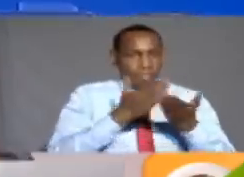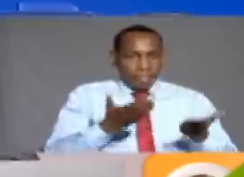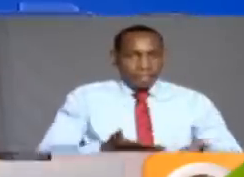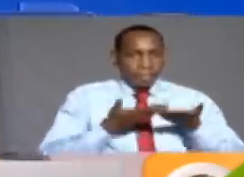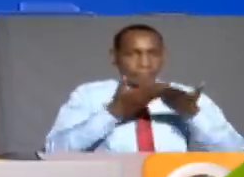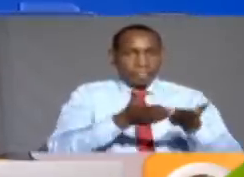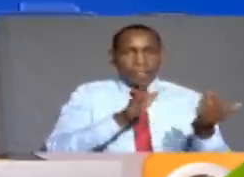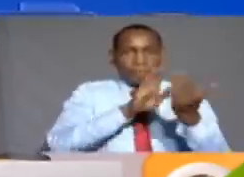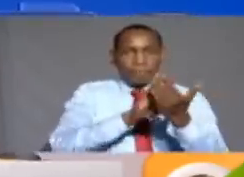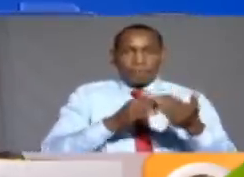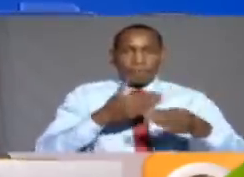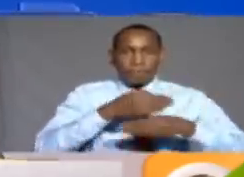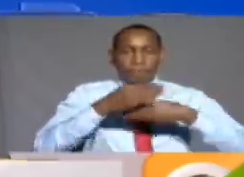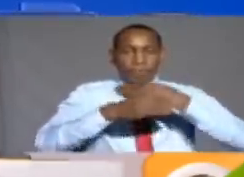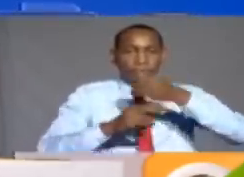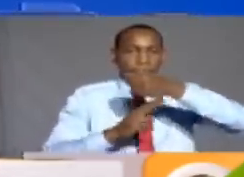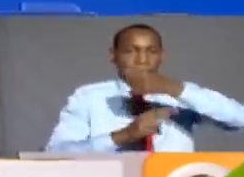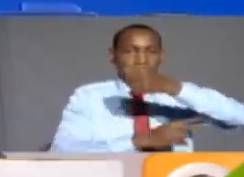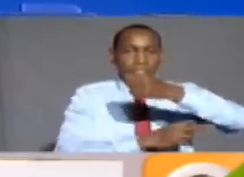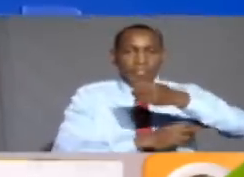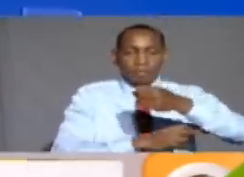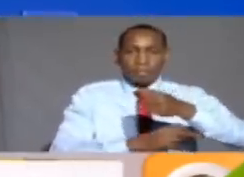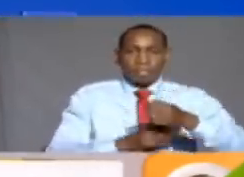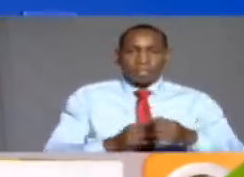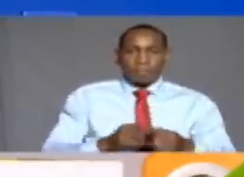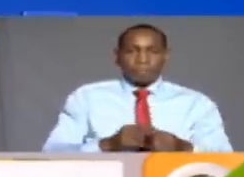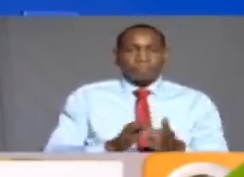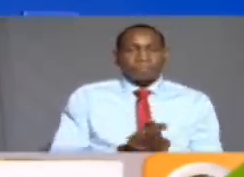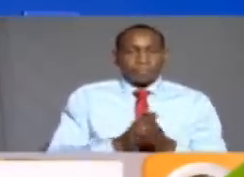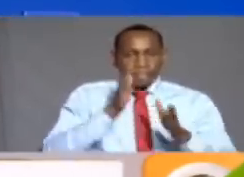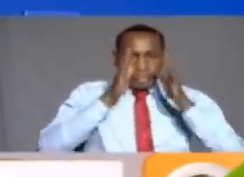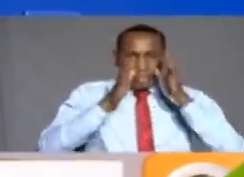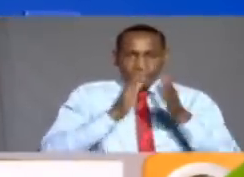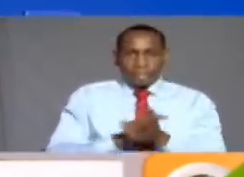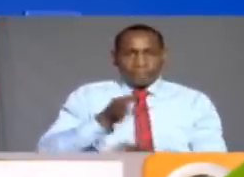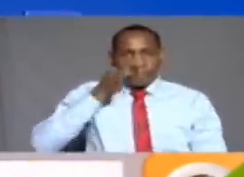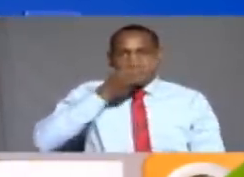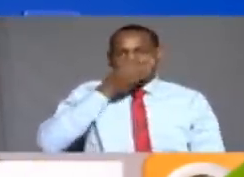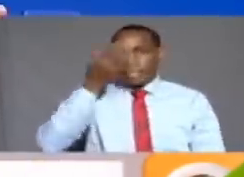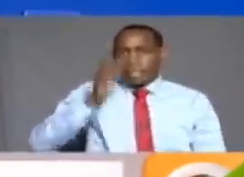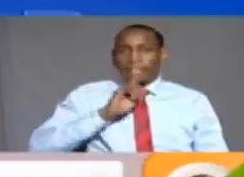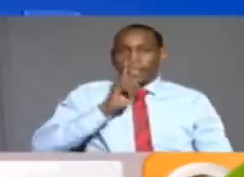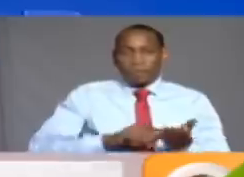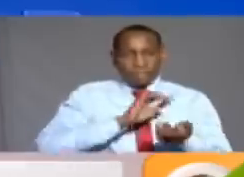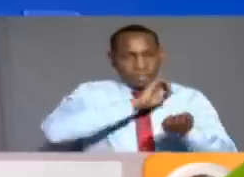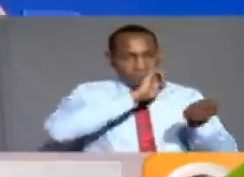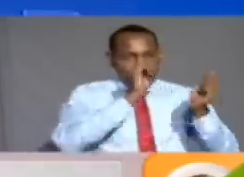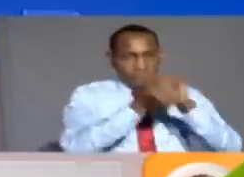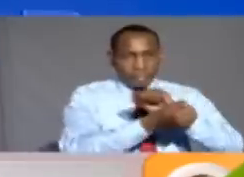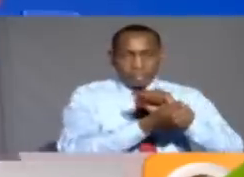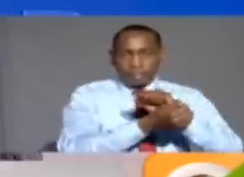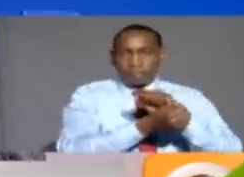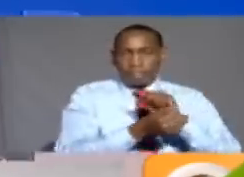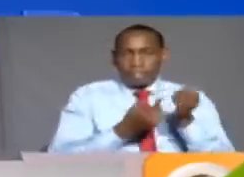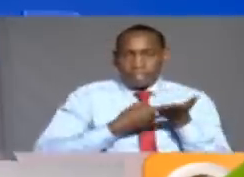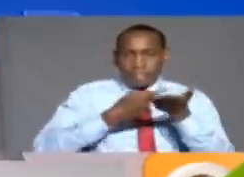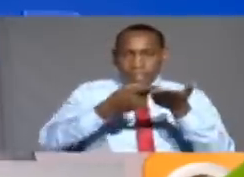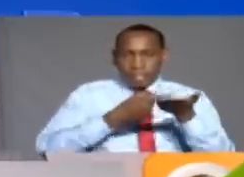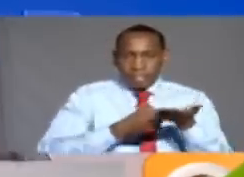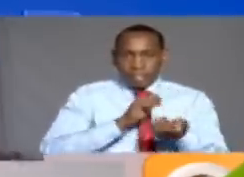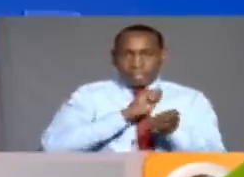presenting before the Building Bridges Initiative. That was in Nyeri? Yes, it was. You talked about restructuring. Those talks about